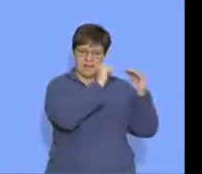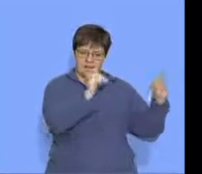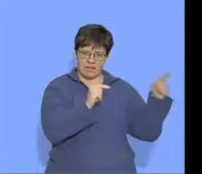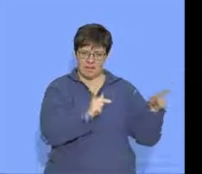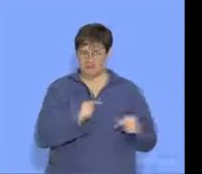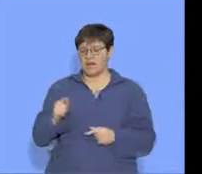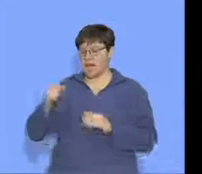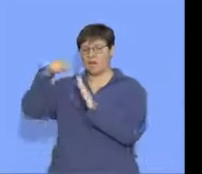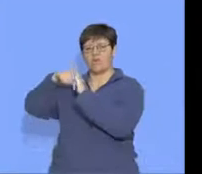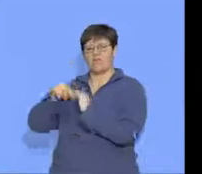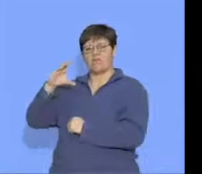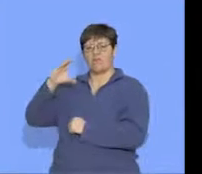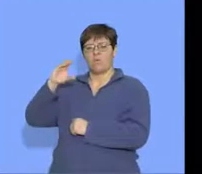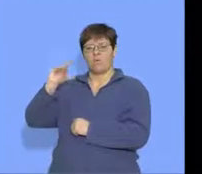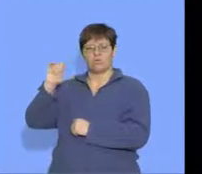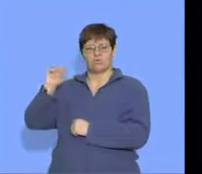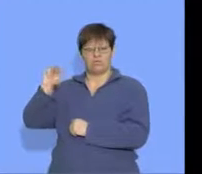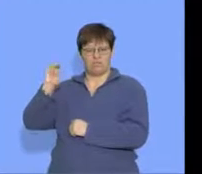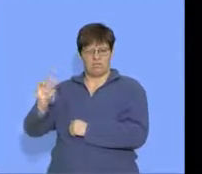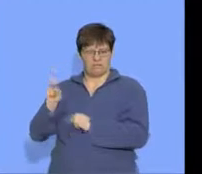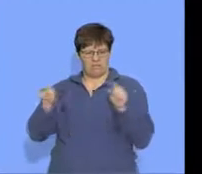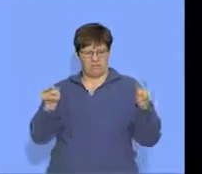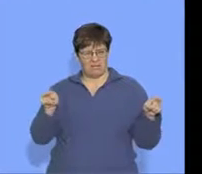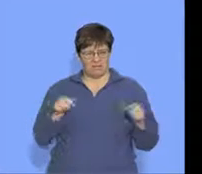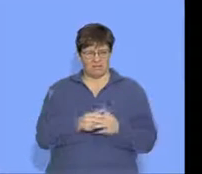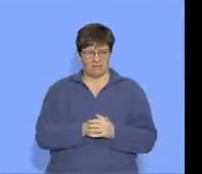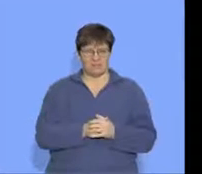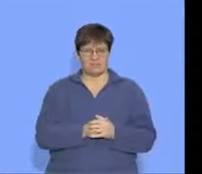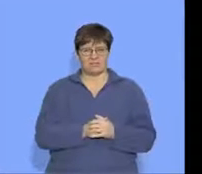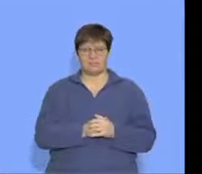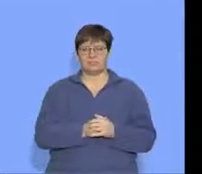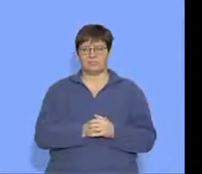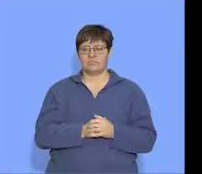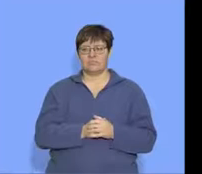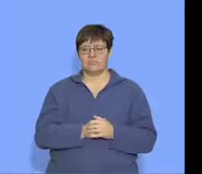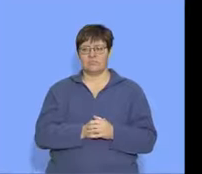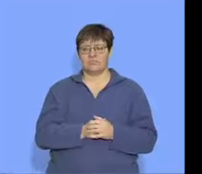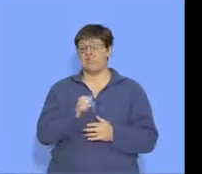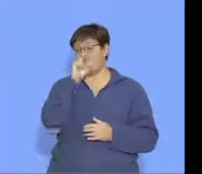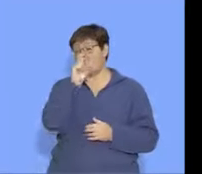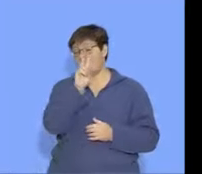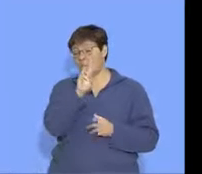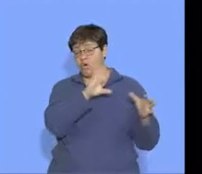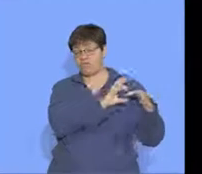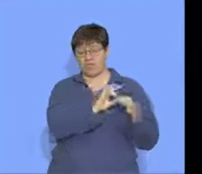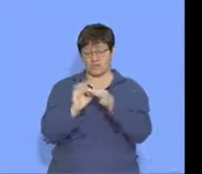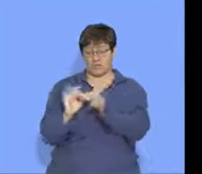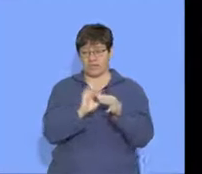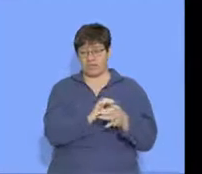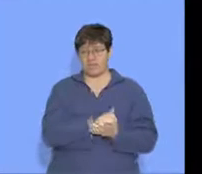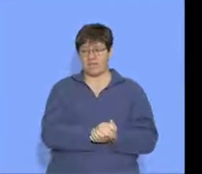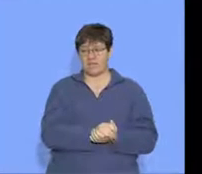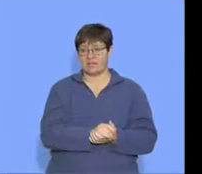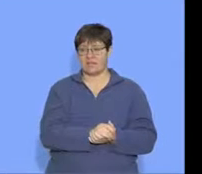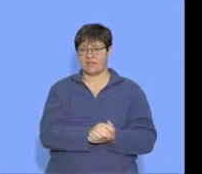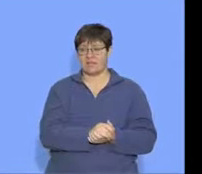the concentration of ozone? Now guys, as I mentioned earlier on, if we are looking at this relationship, I'm just going to change the color of my